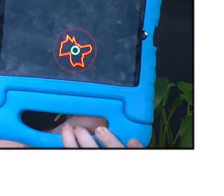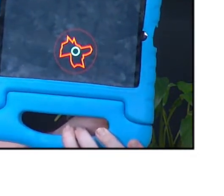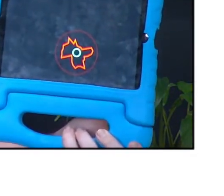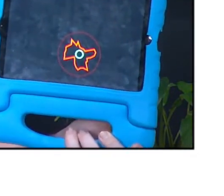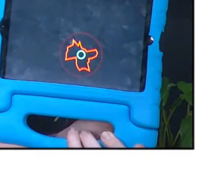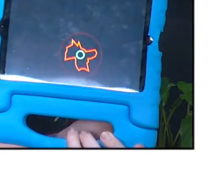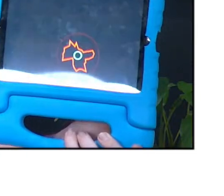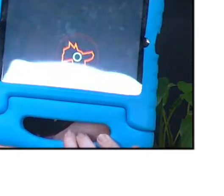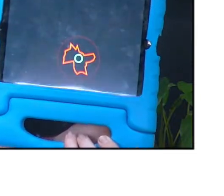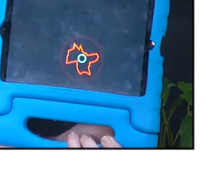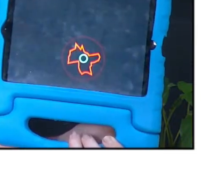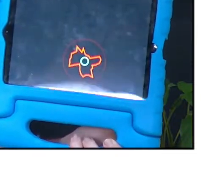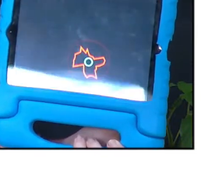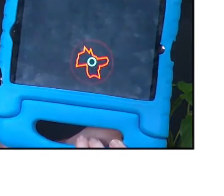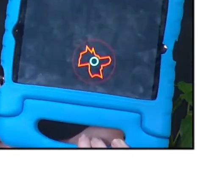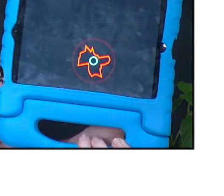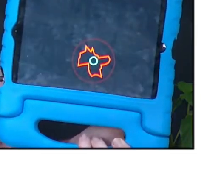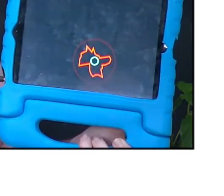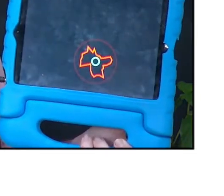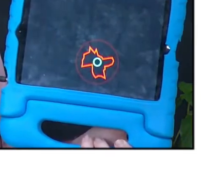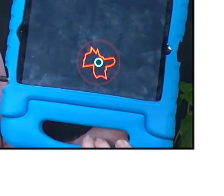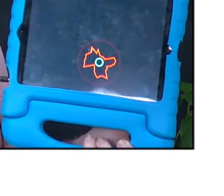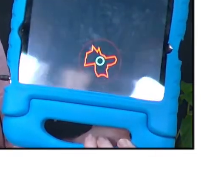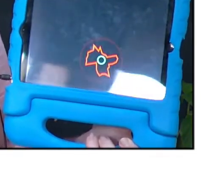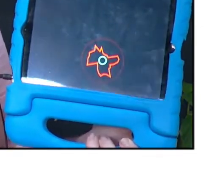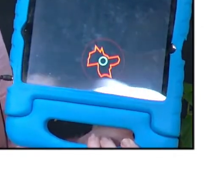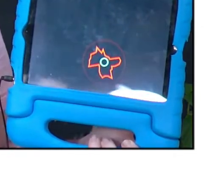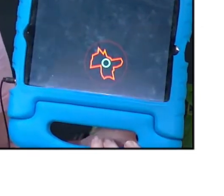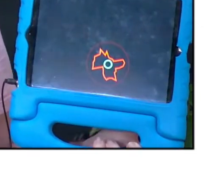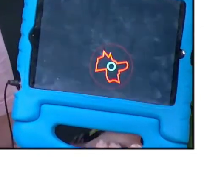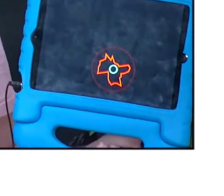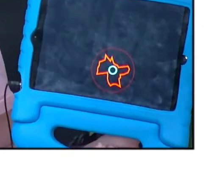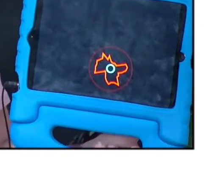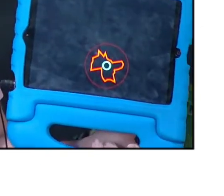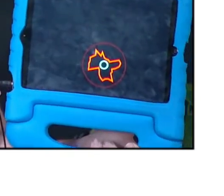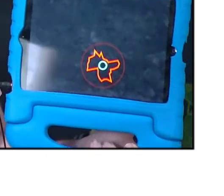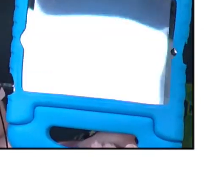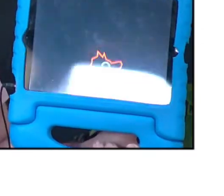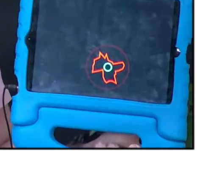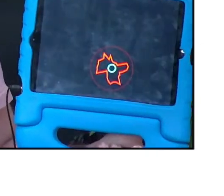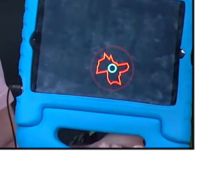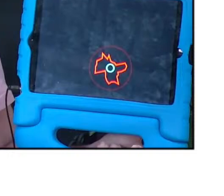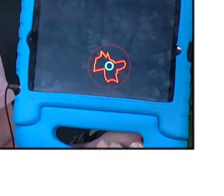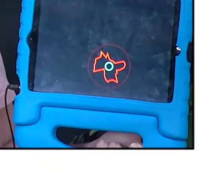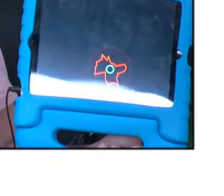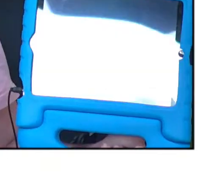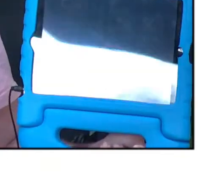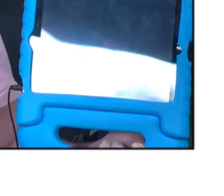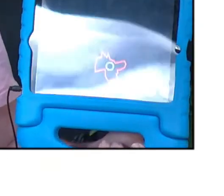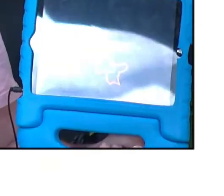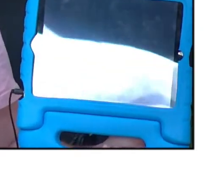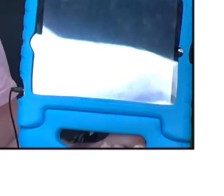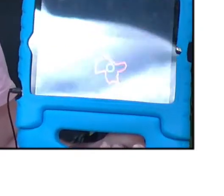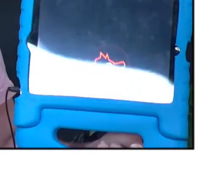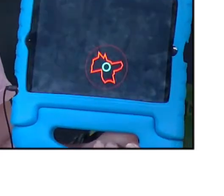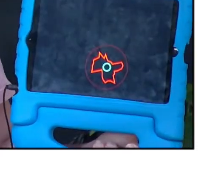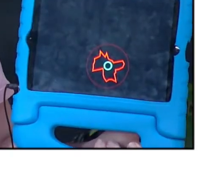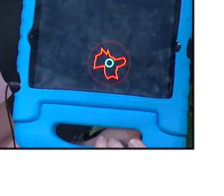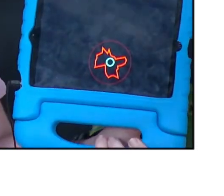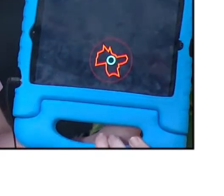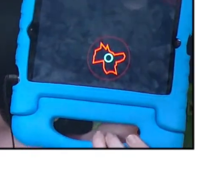beginning about sound being exclusive and elitist. I think for that to be entirely true, you also have to be hand in hand with